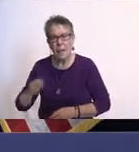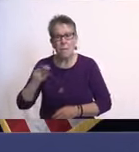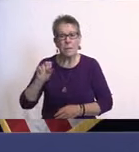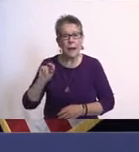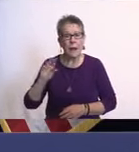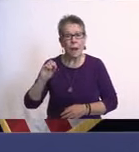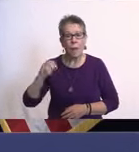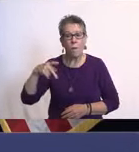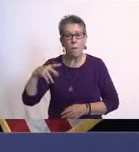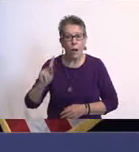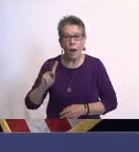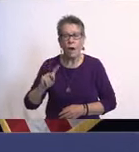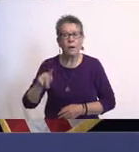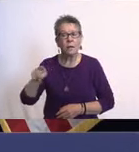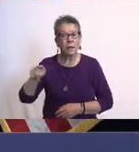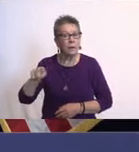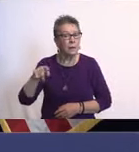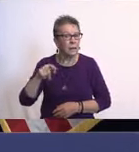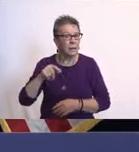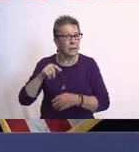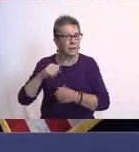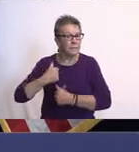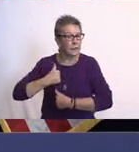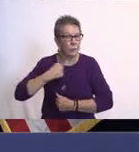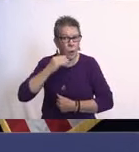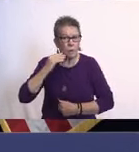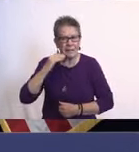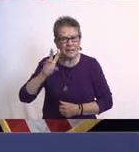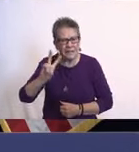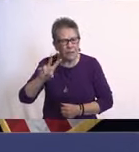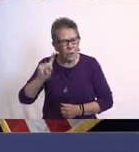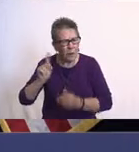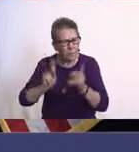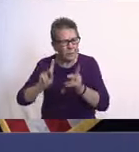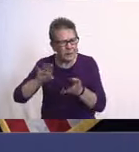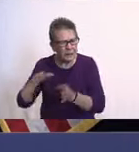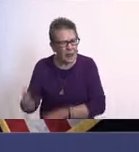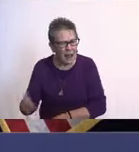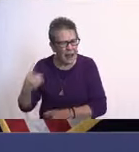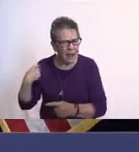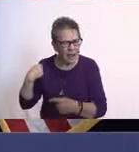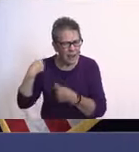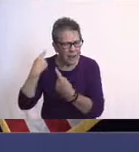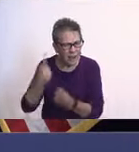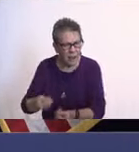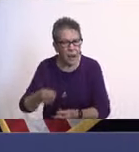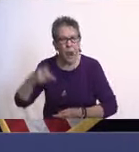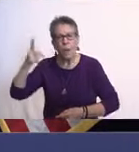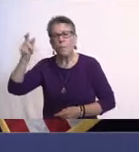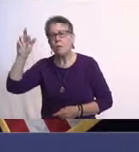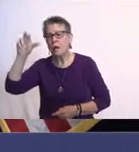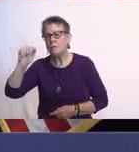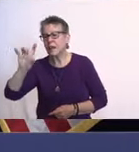84, and Vineland 13. God bless them, each and every one of them. Thank you for everything.